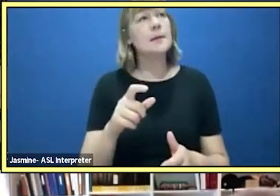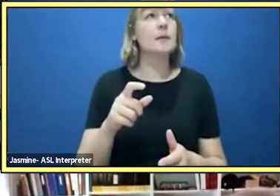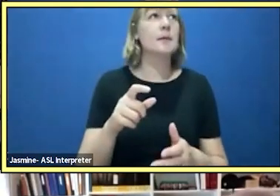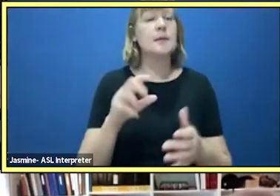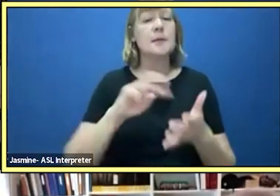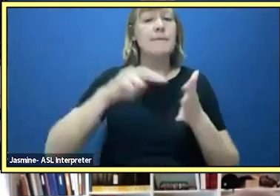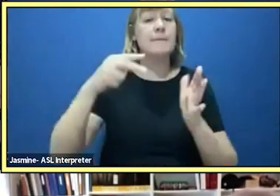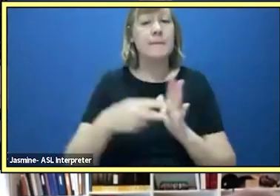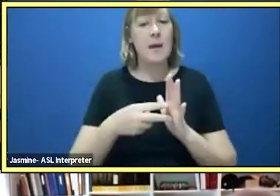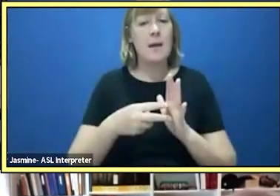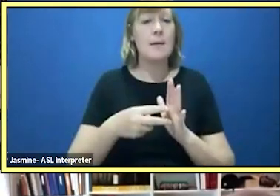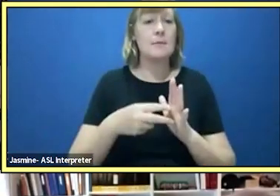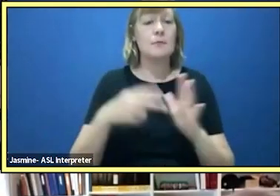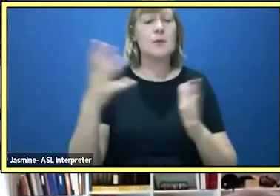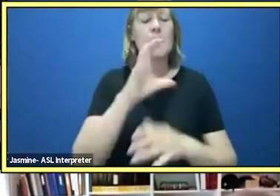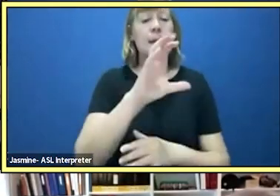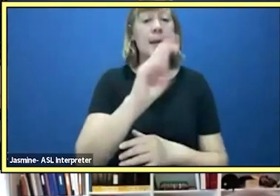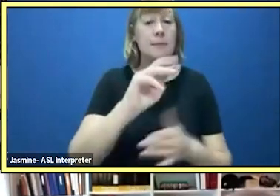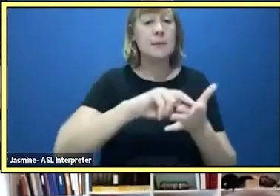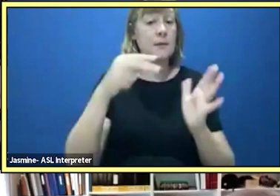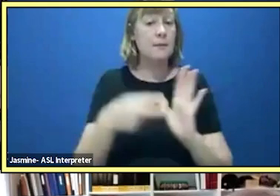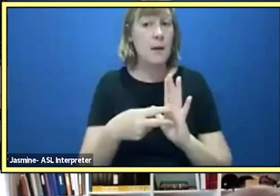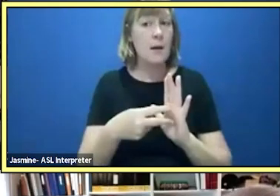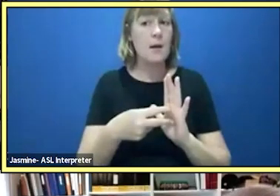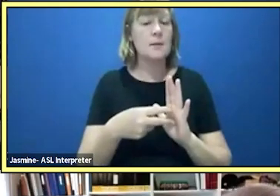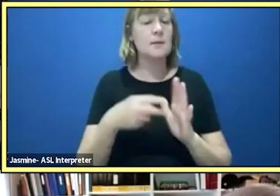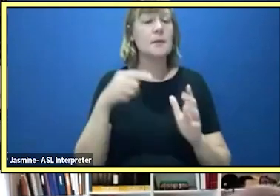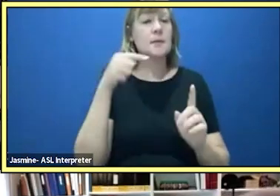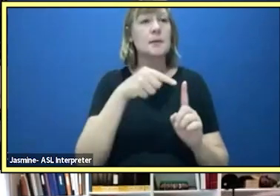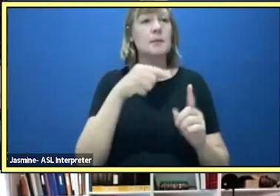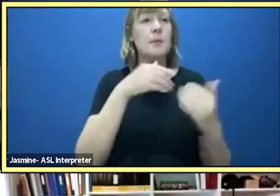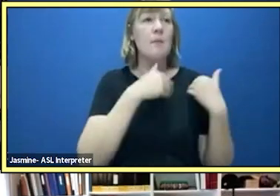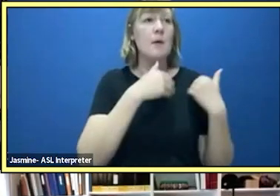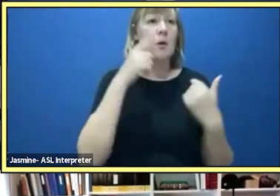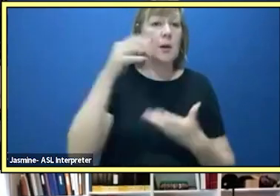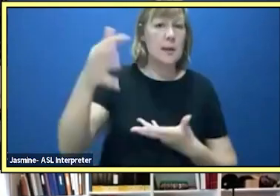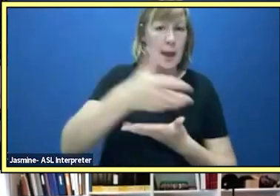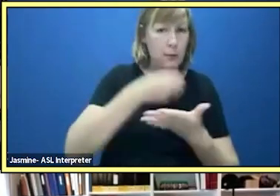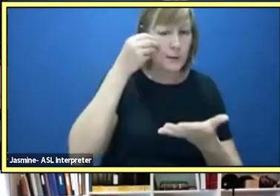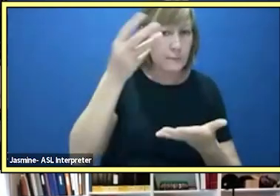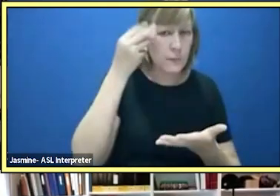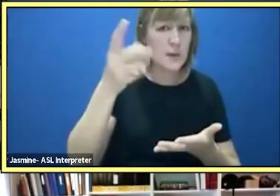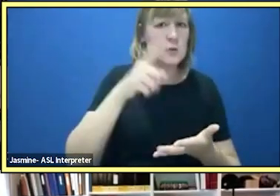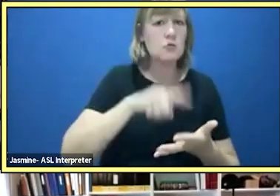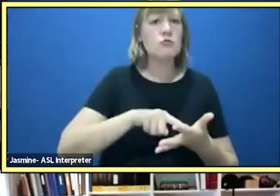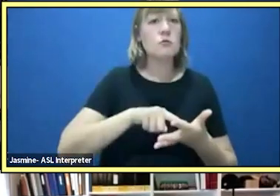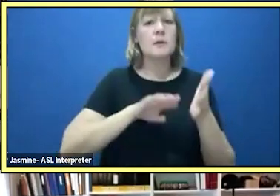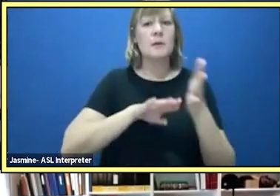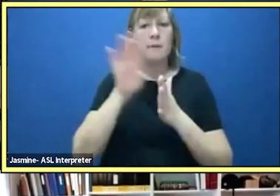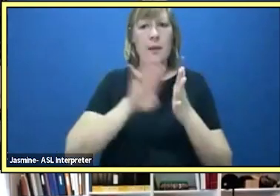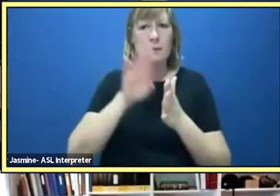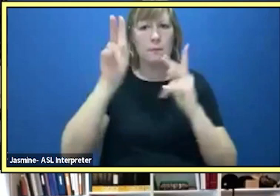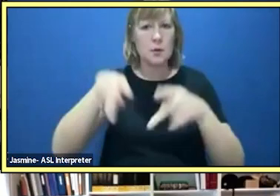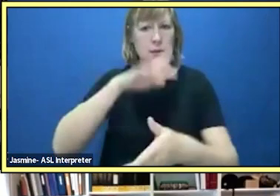four basic things. It's gathering information, developing the person-centered plan, making referrals and connecting people